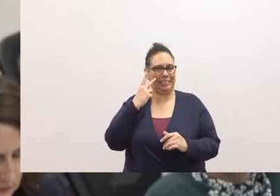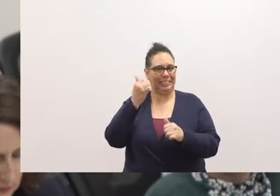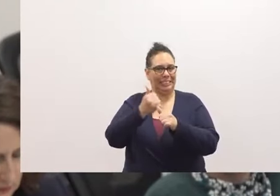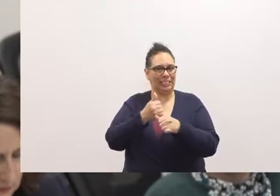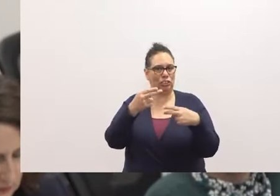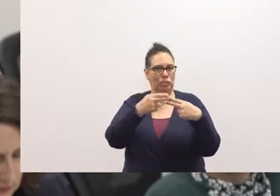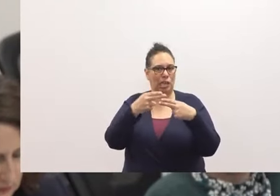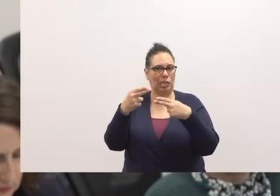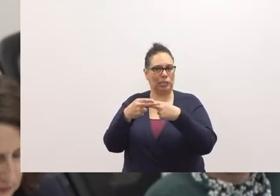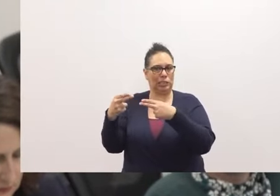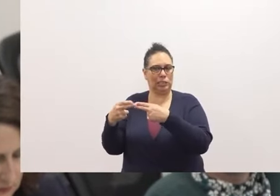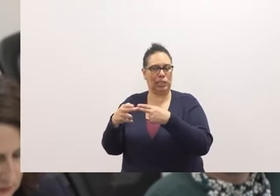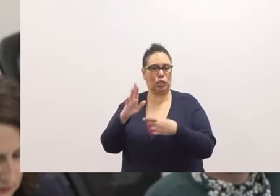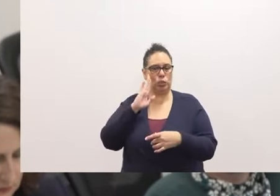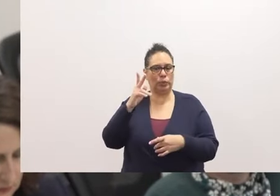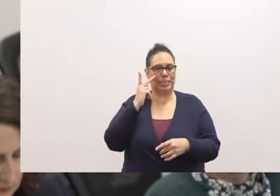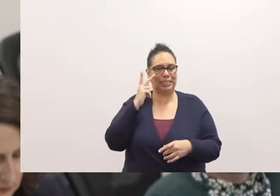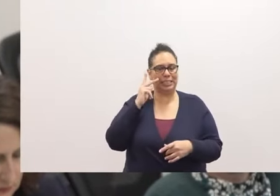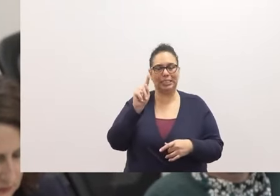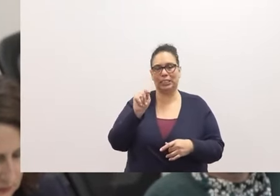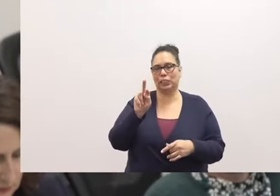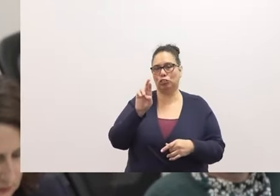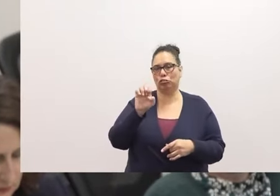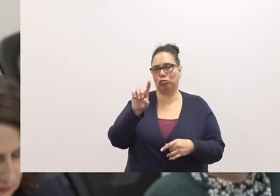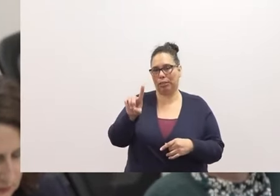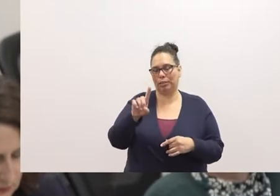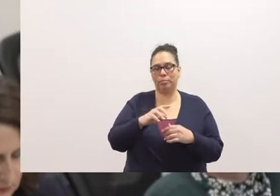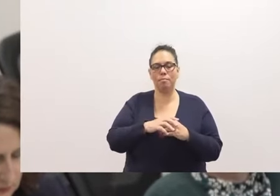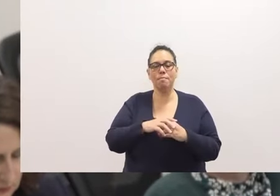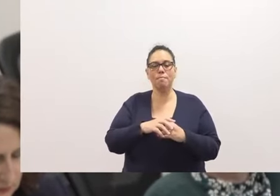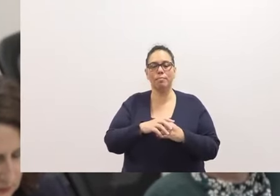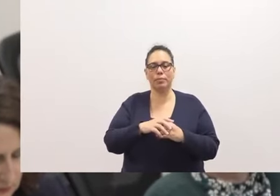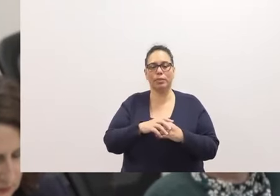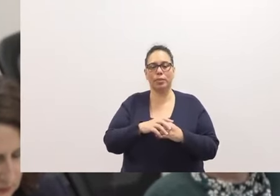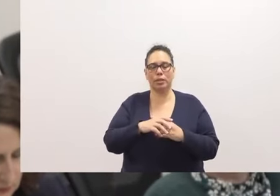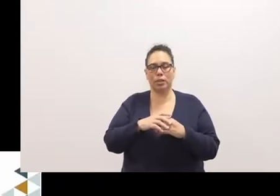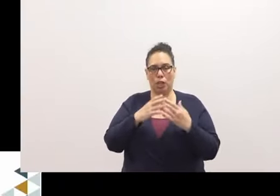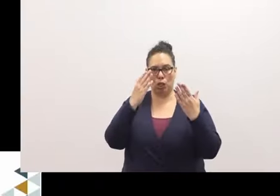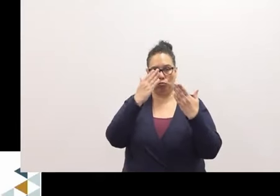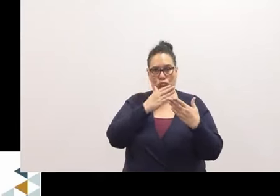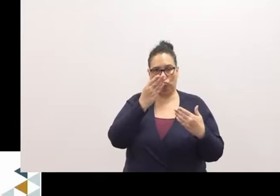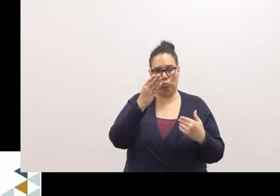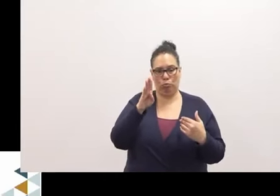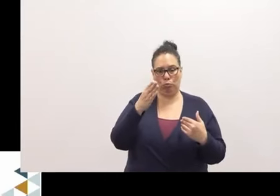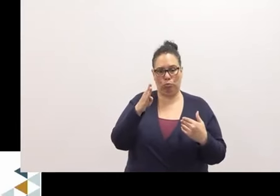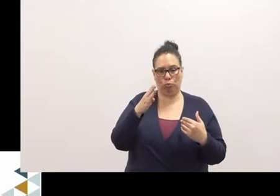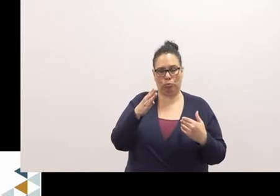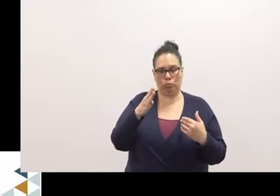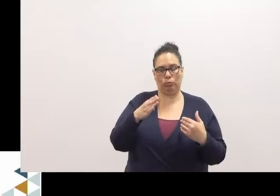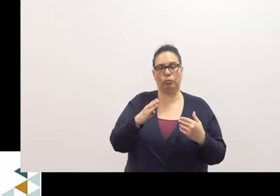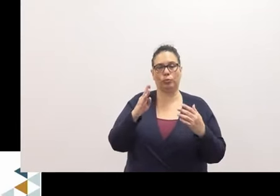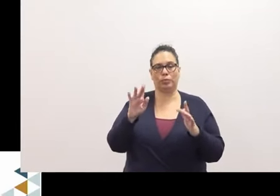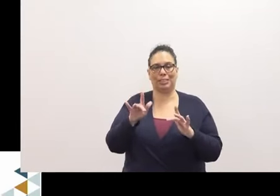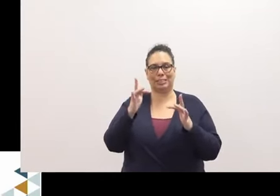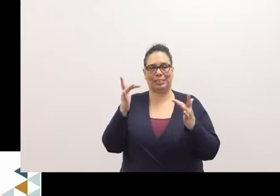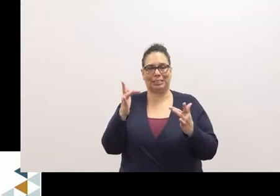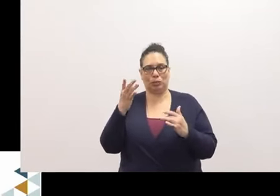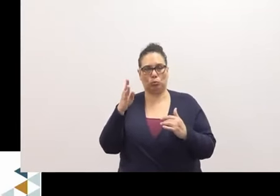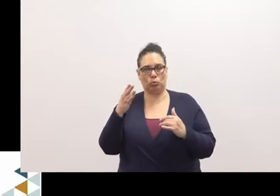you might see a trend. So when we look specifically at the dark teal and the lighter